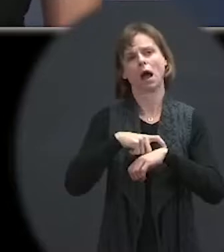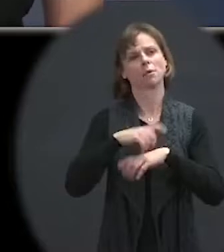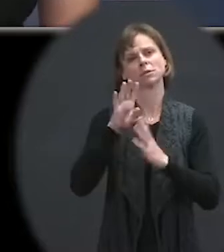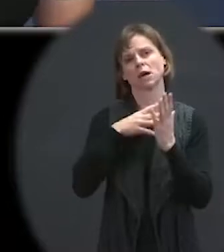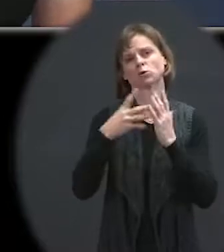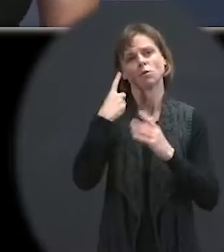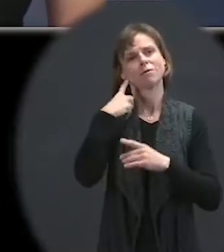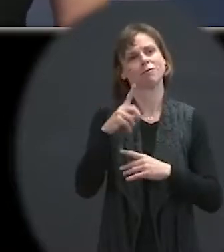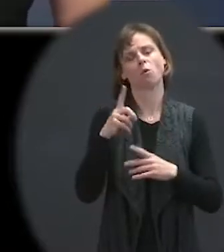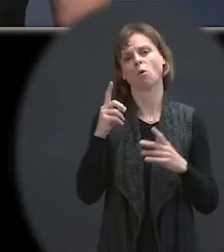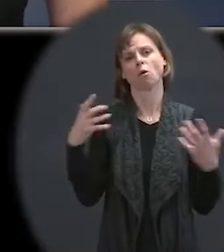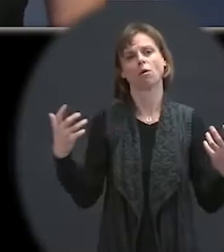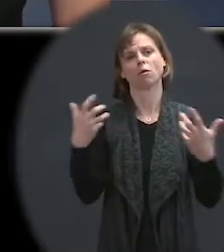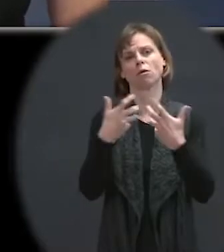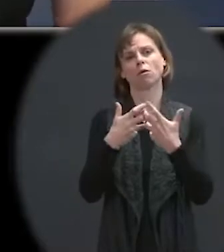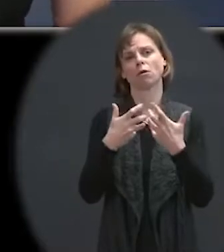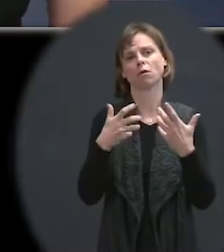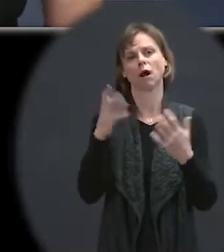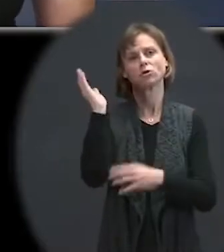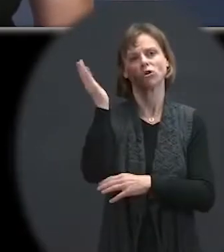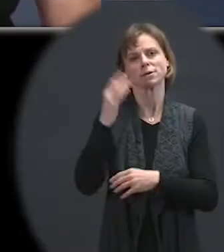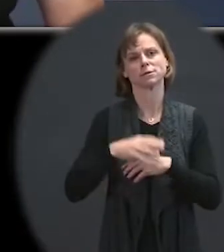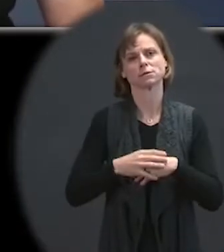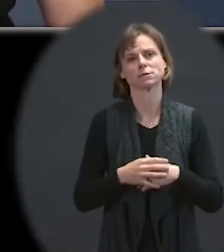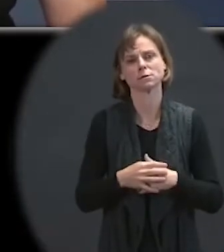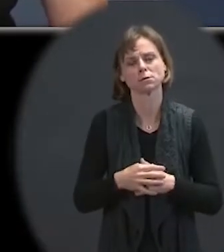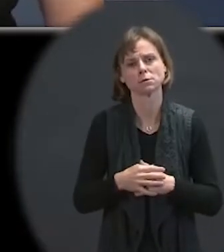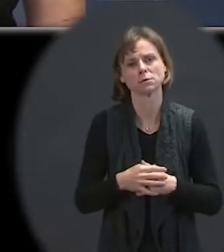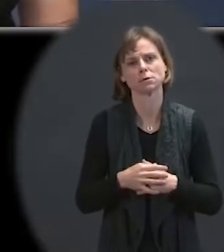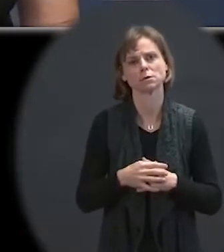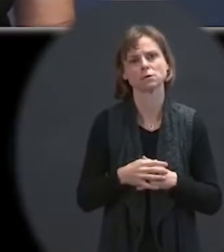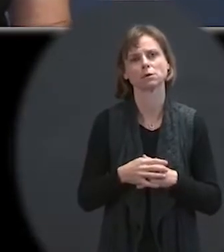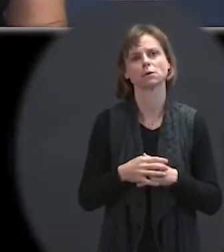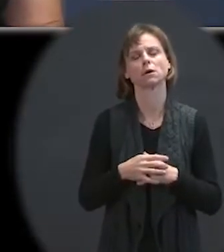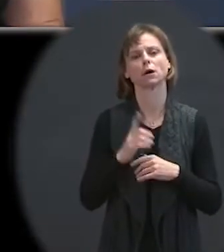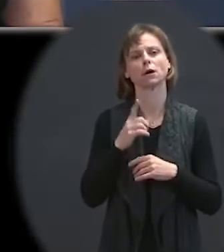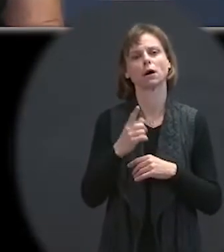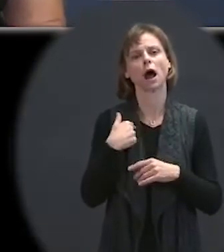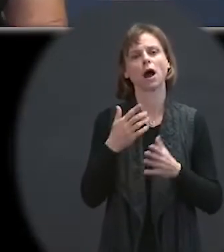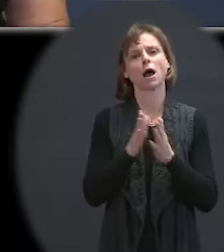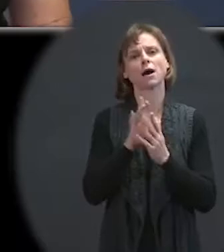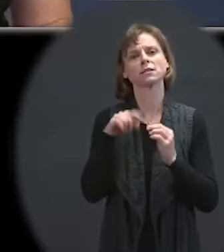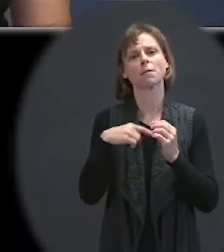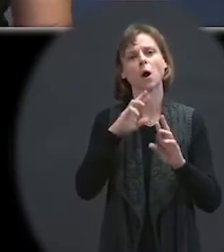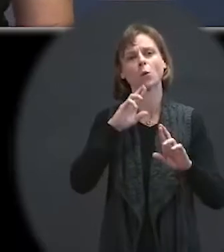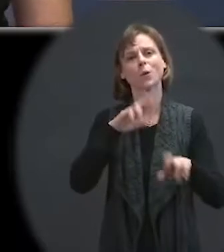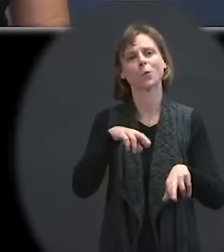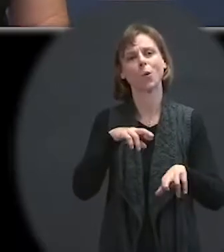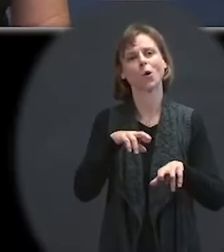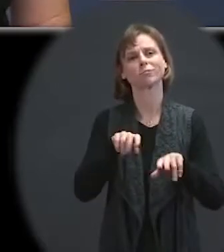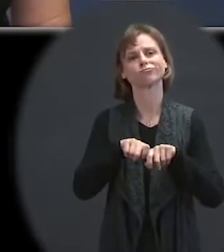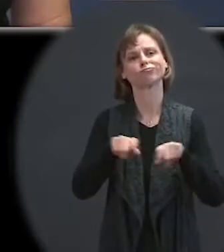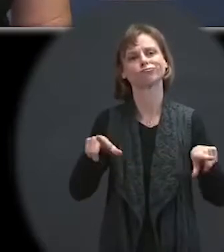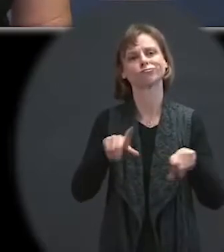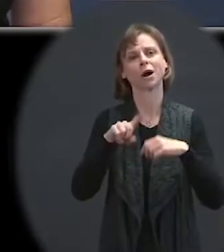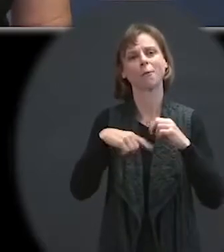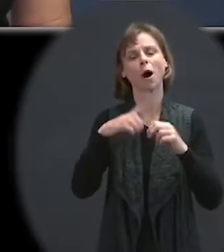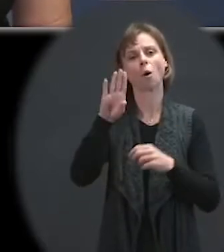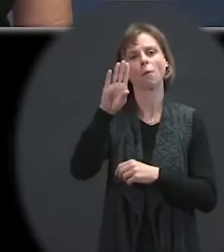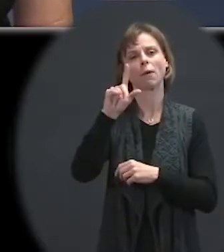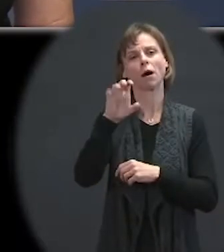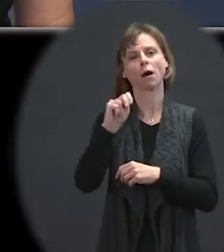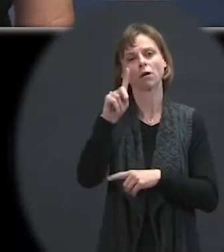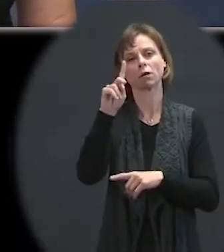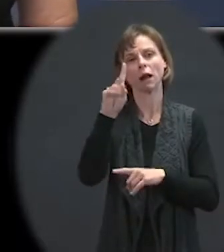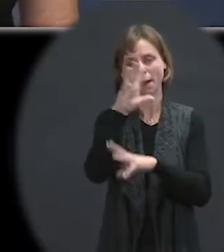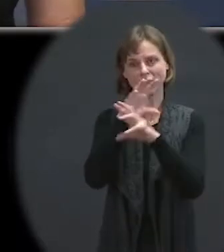Go ahead, and I'll come around to you. Go ahead. Thanks, Jen. I want to ask you about a report that's out that the Biden administration is prepared to